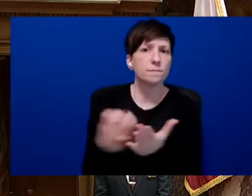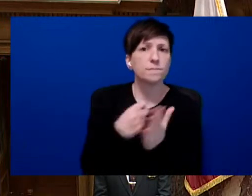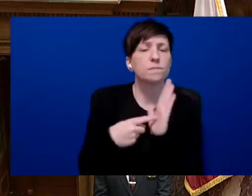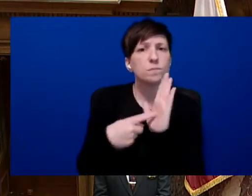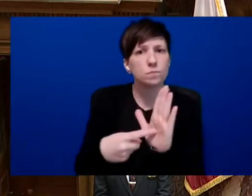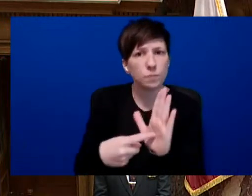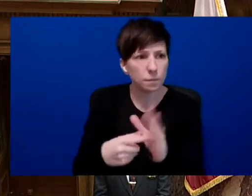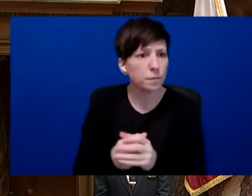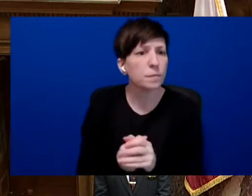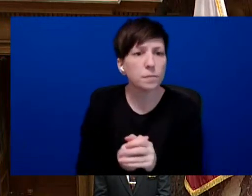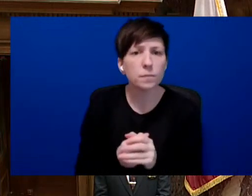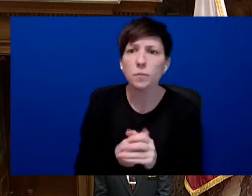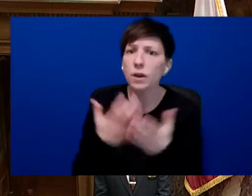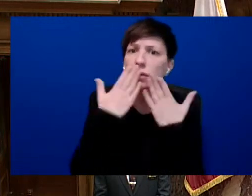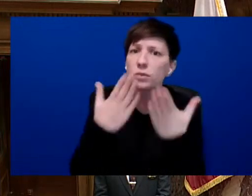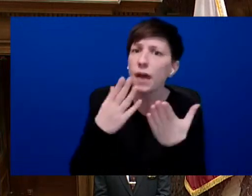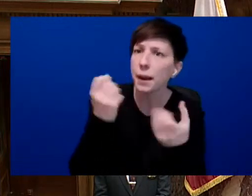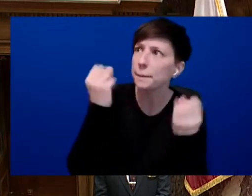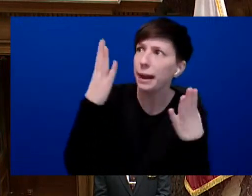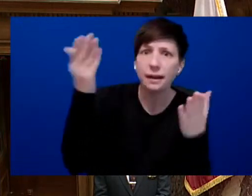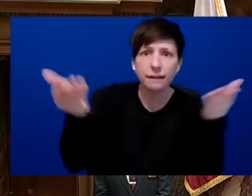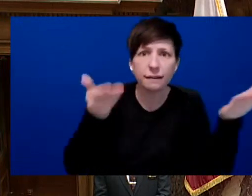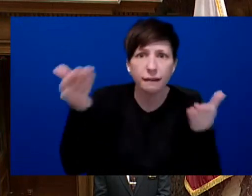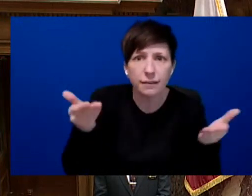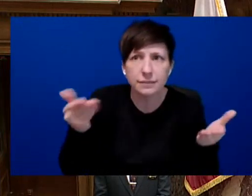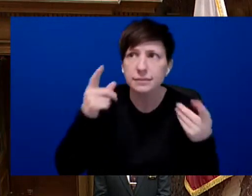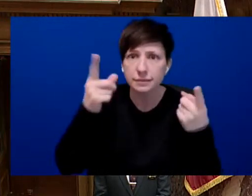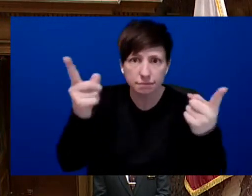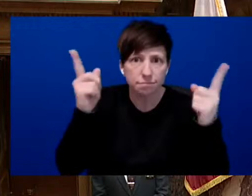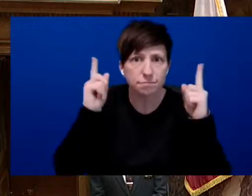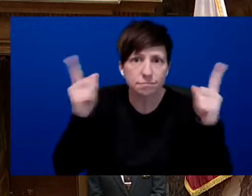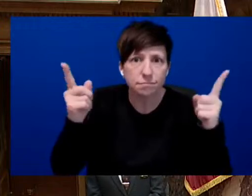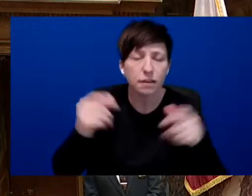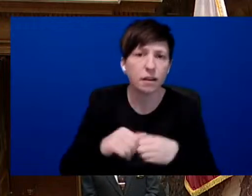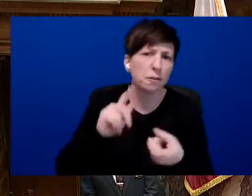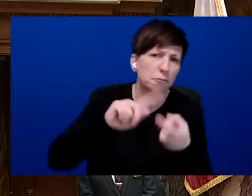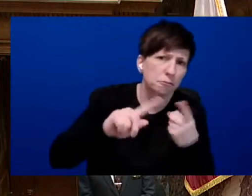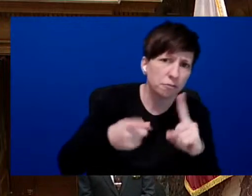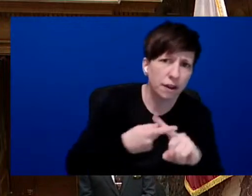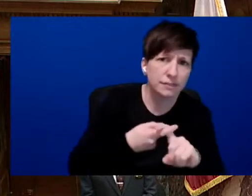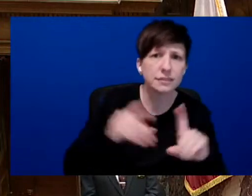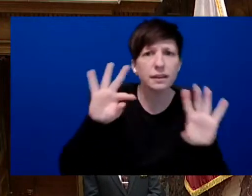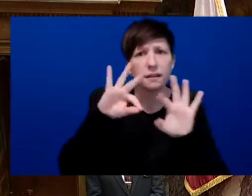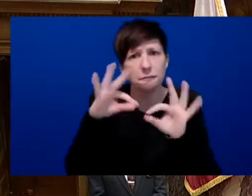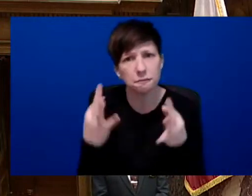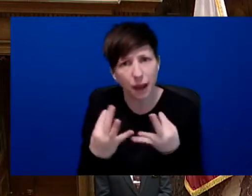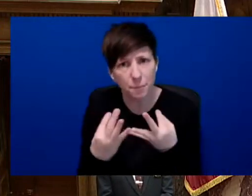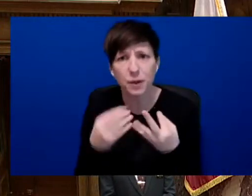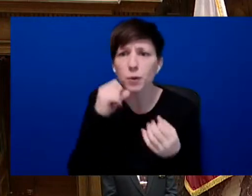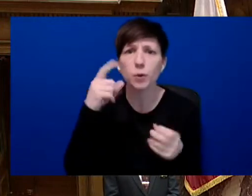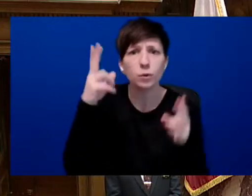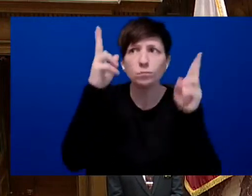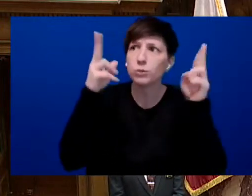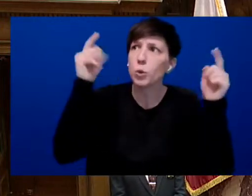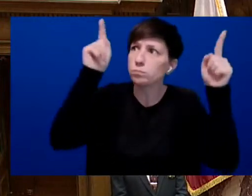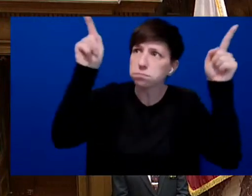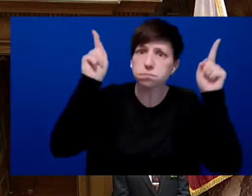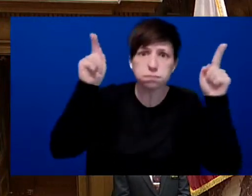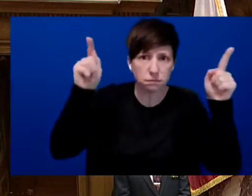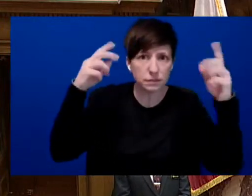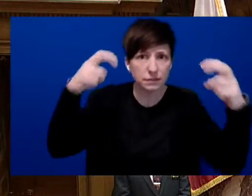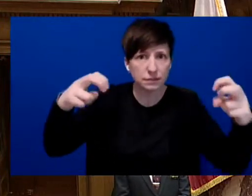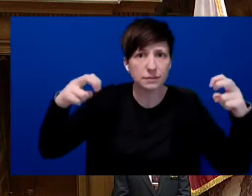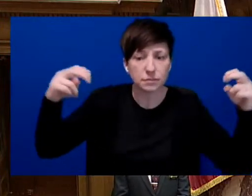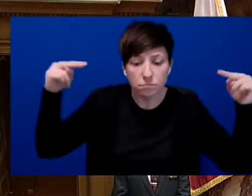many guests, friends, family members who have joined us today in the chamber. Thank you for being